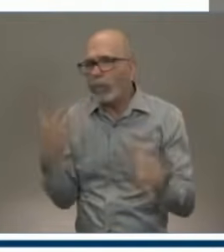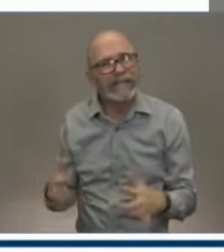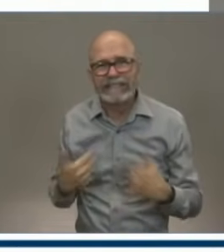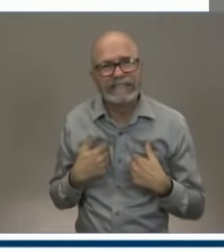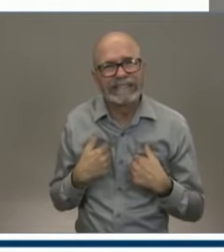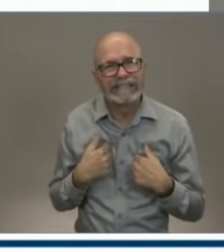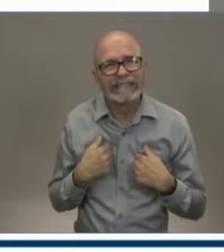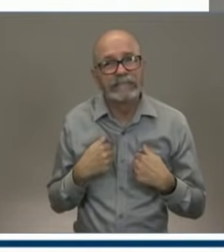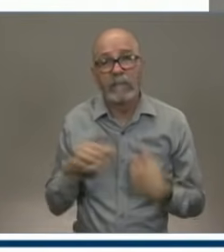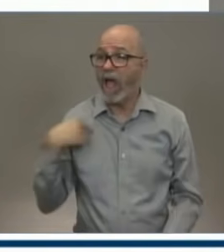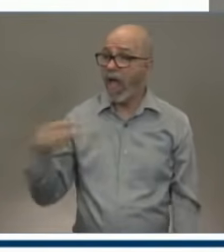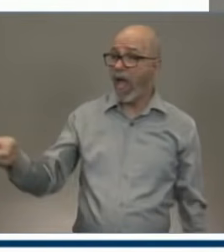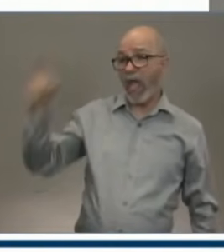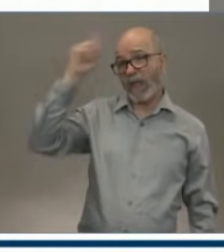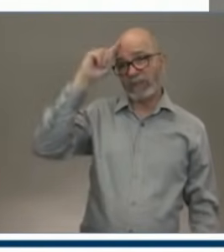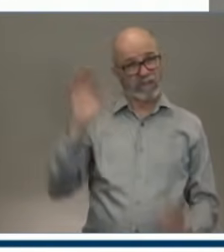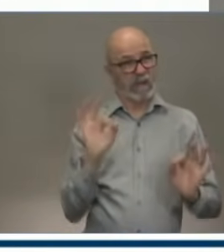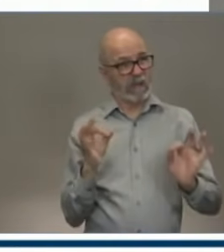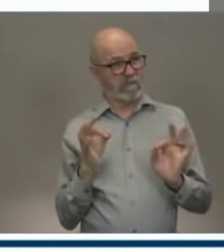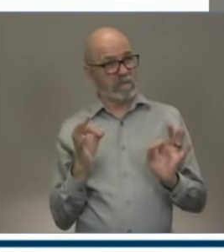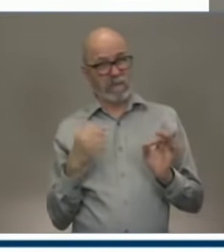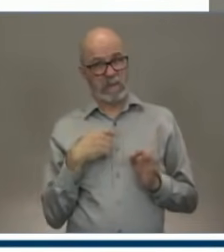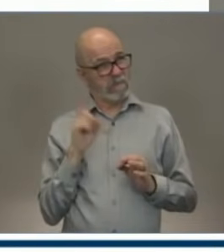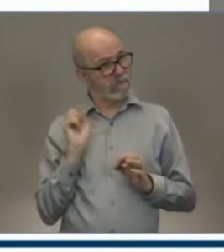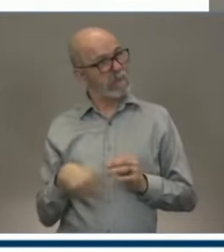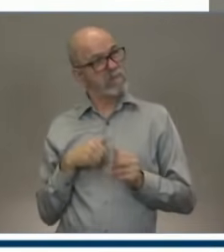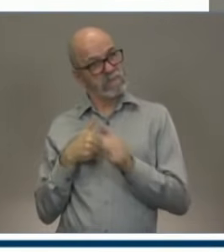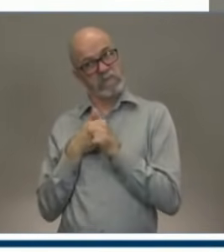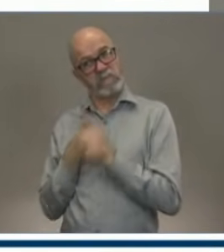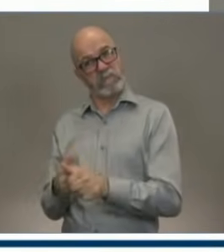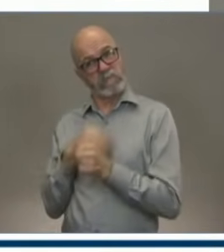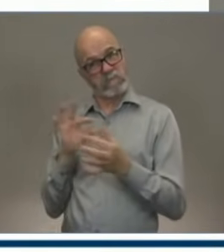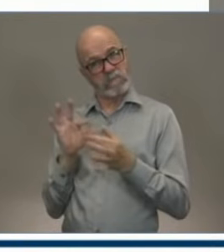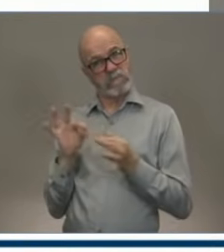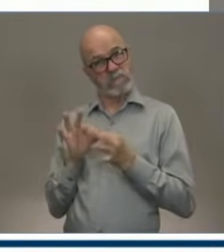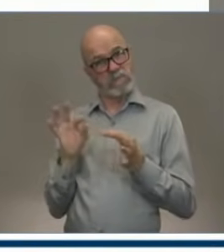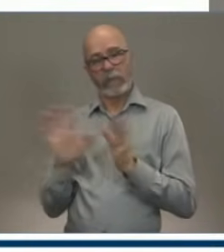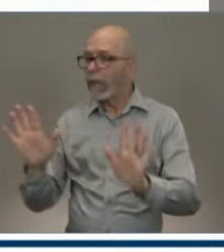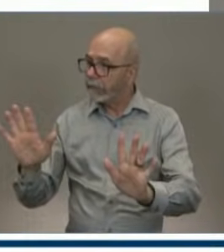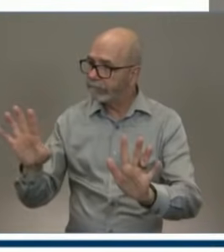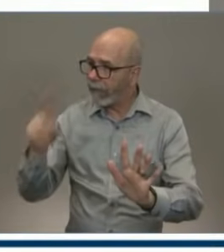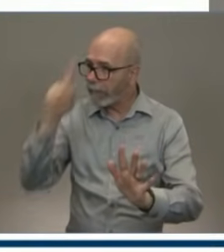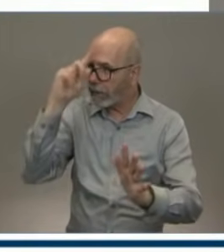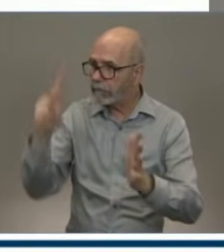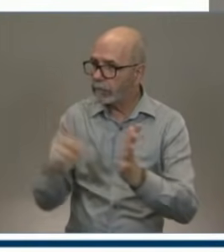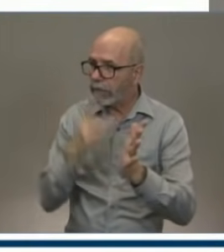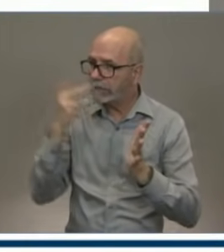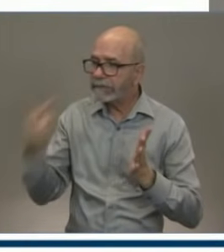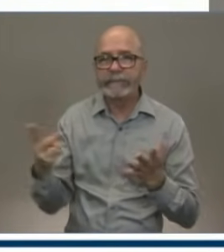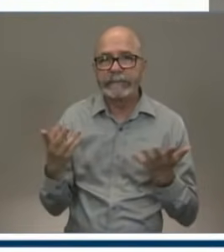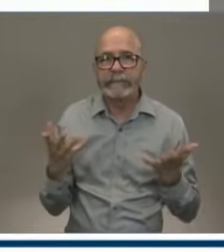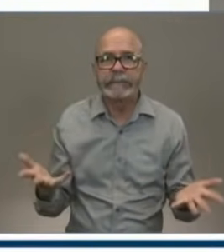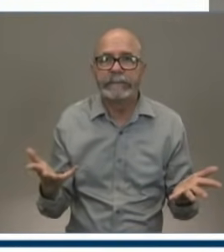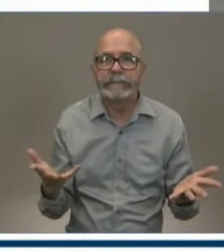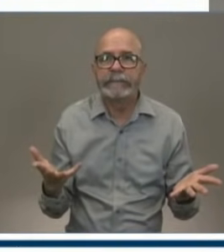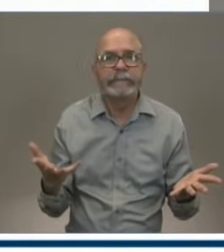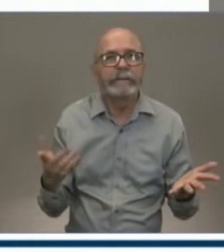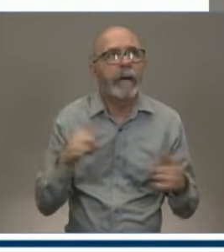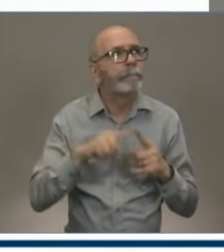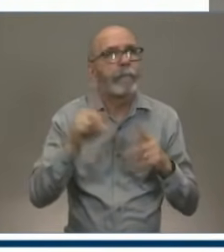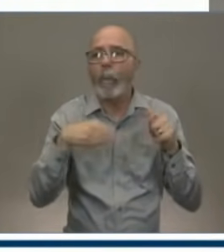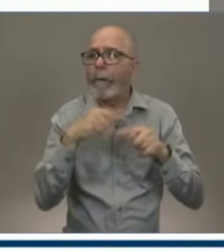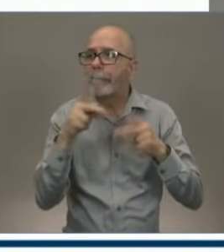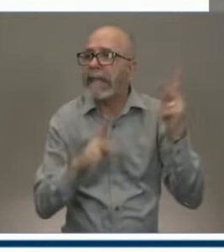measures don't apply to them to think again and to stop and think about the rest of the province, the rest of Nova Scotians,